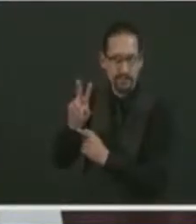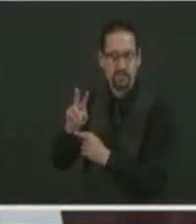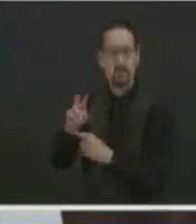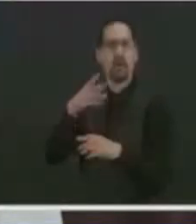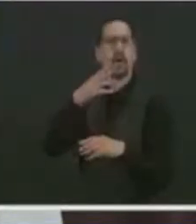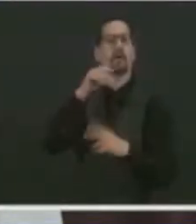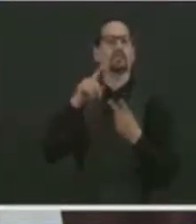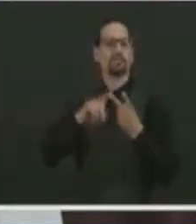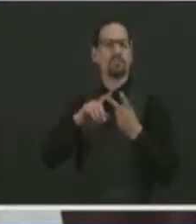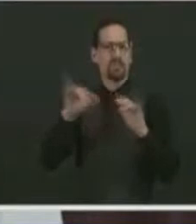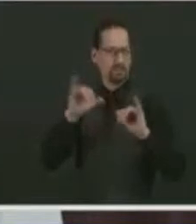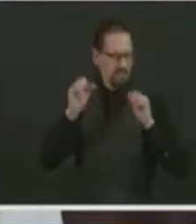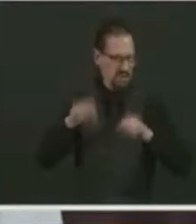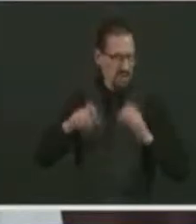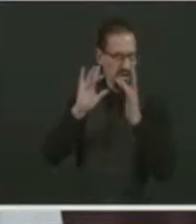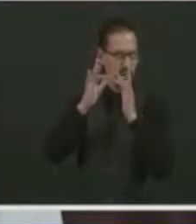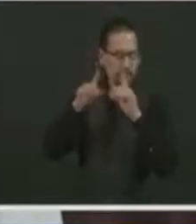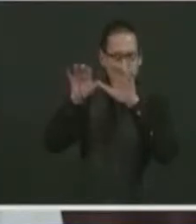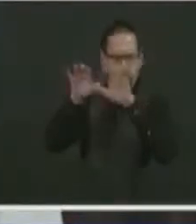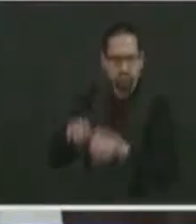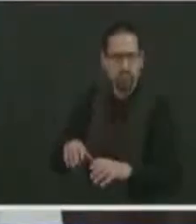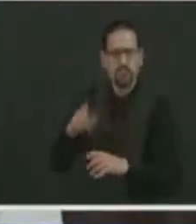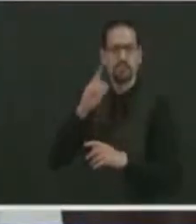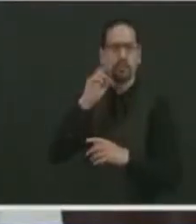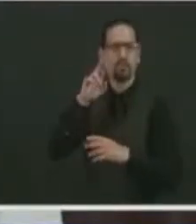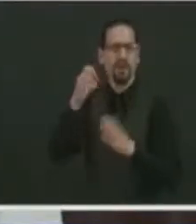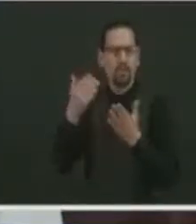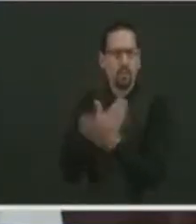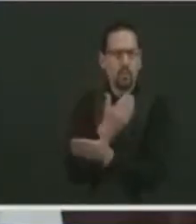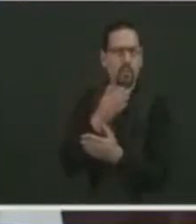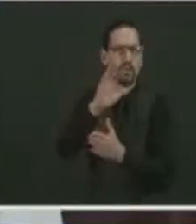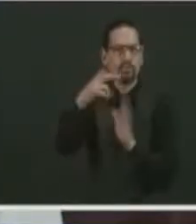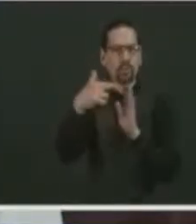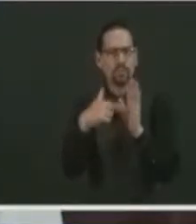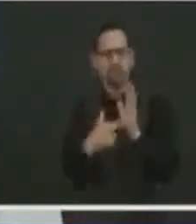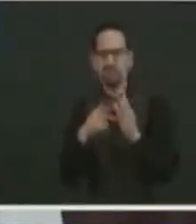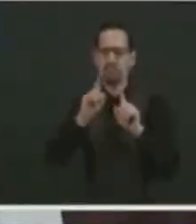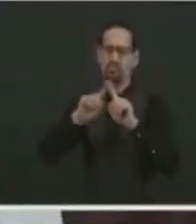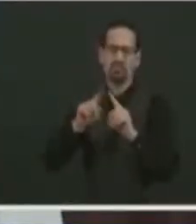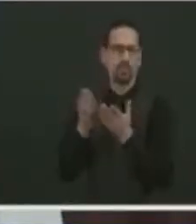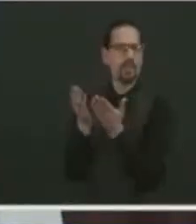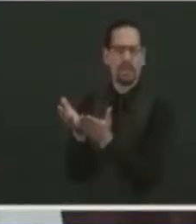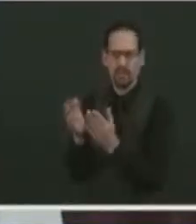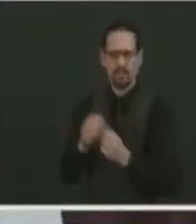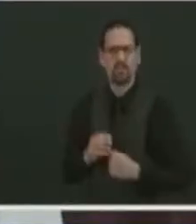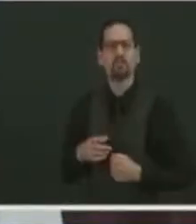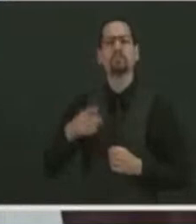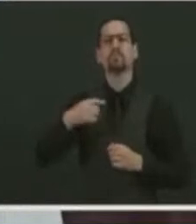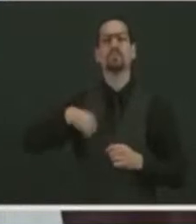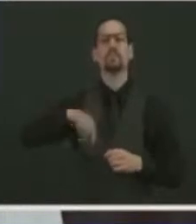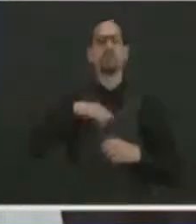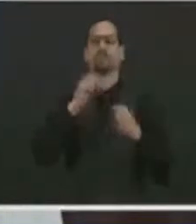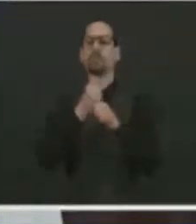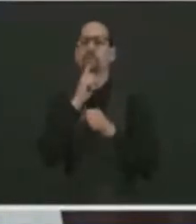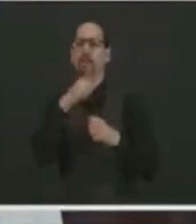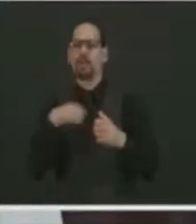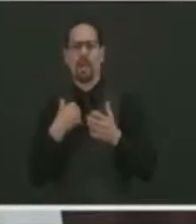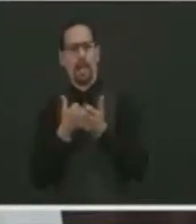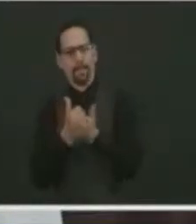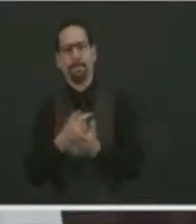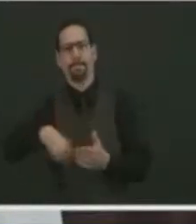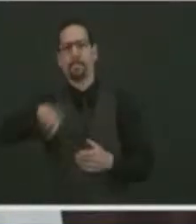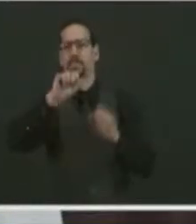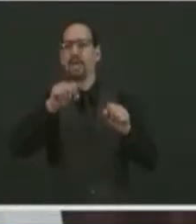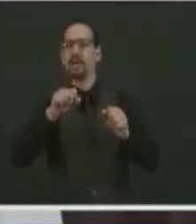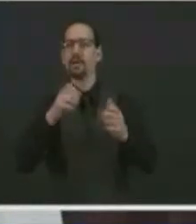as we're dealing with this crisis, we've really made an effort to improve the way we deliver services online. So if it's a simple